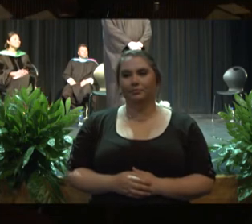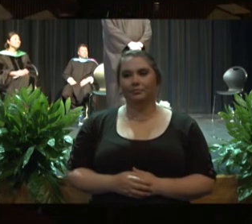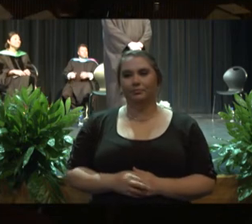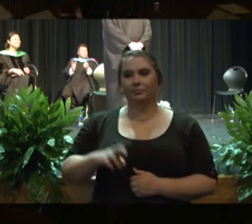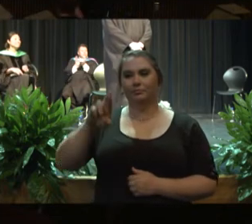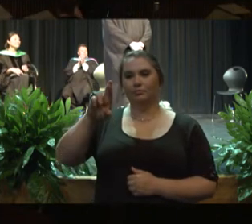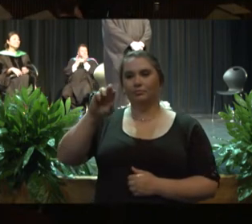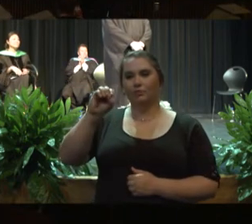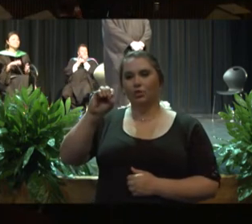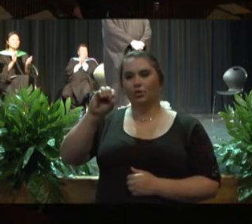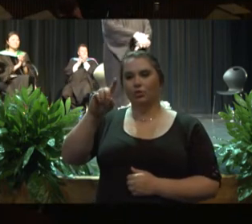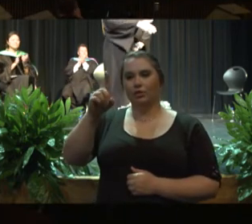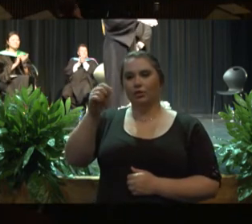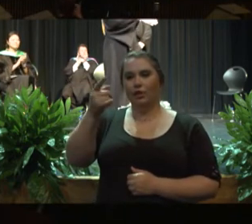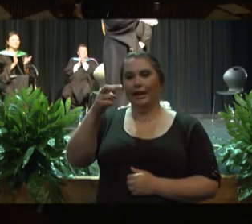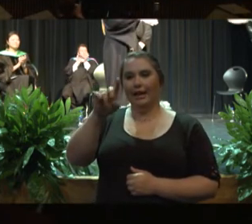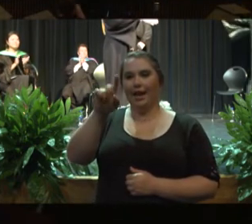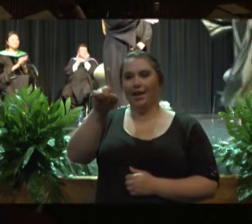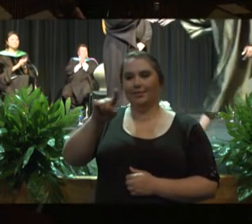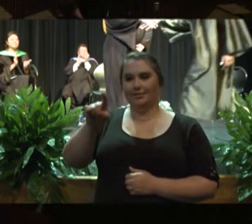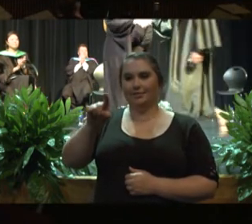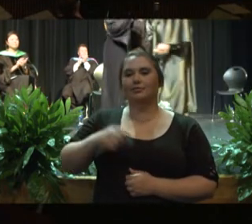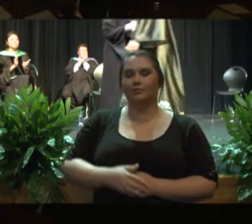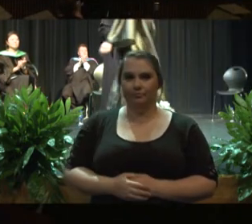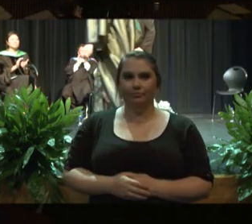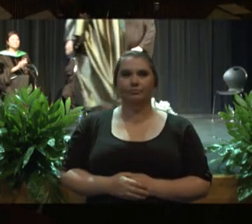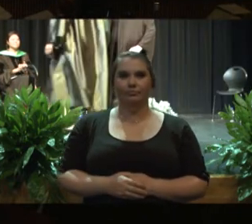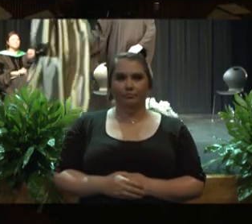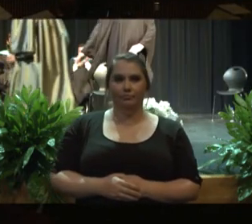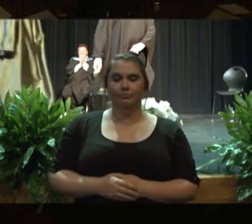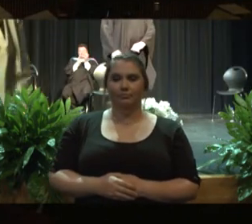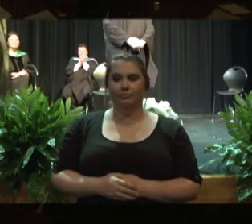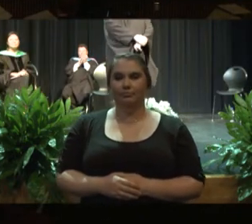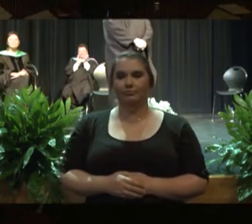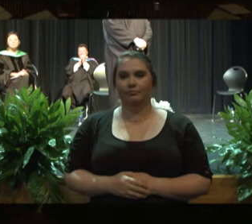Elena Marie Rodriguez.